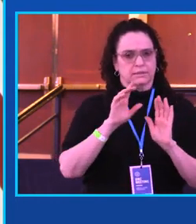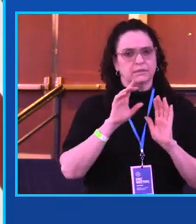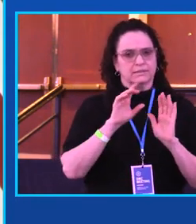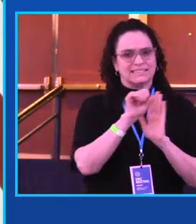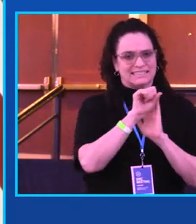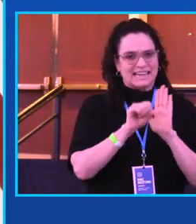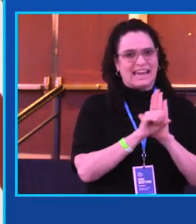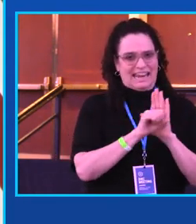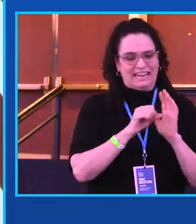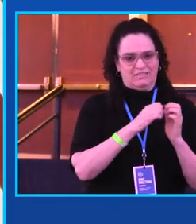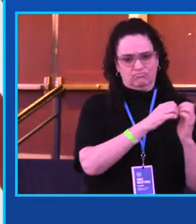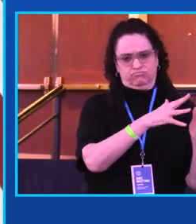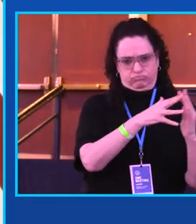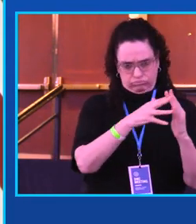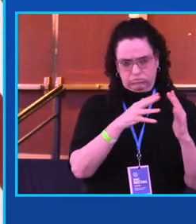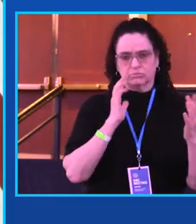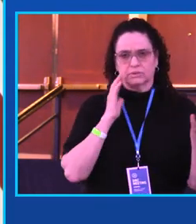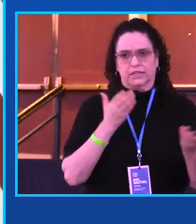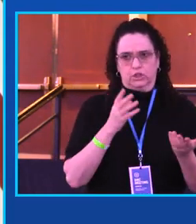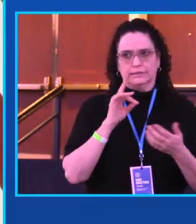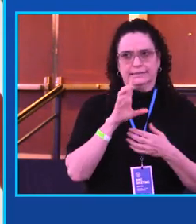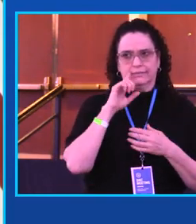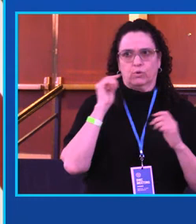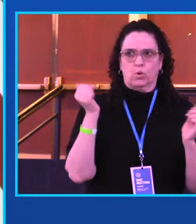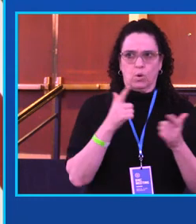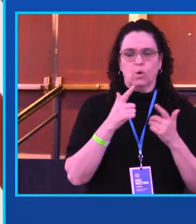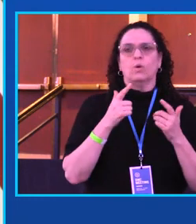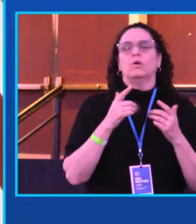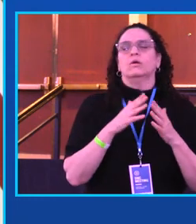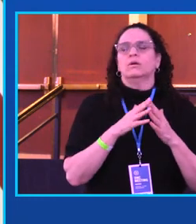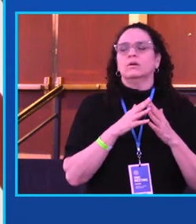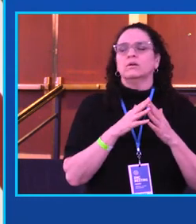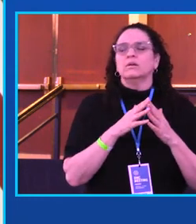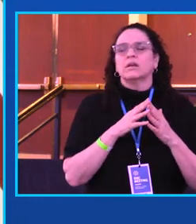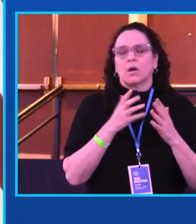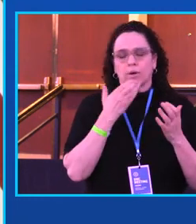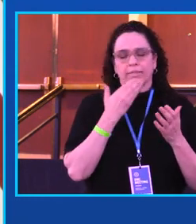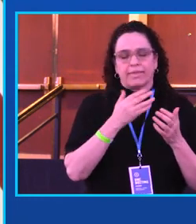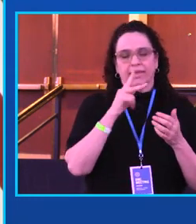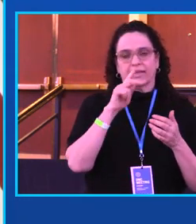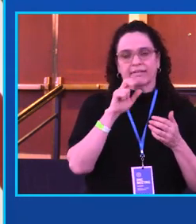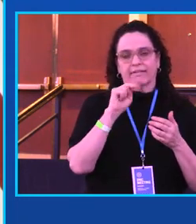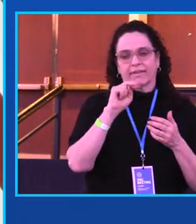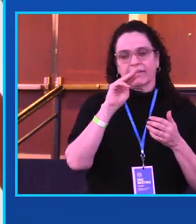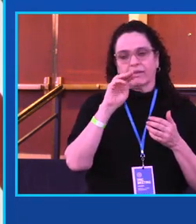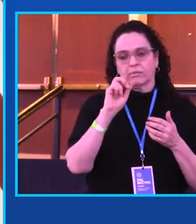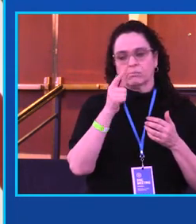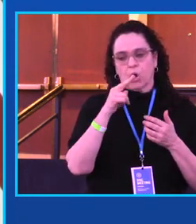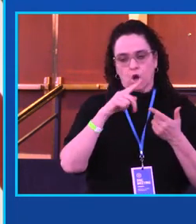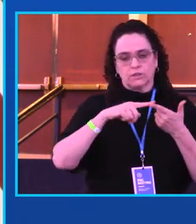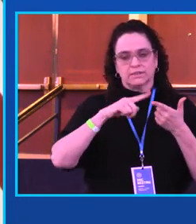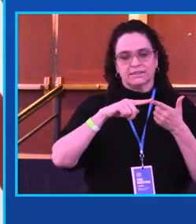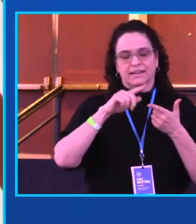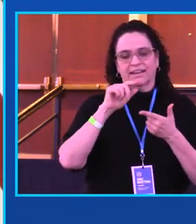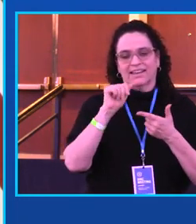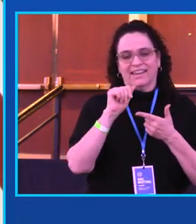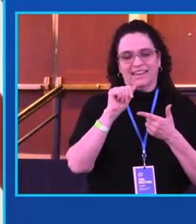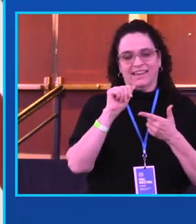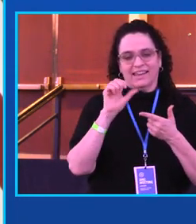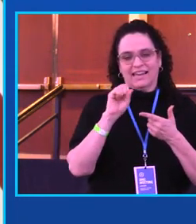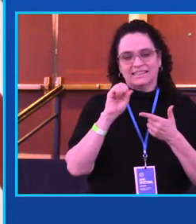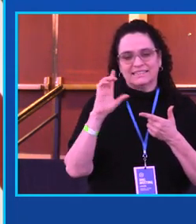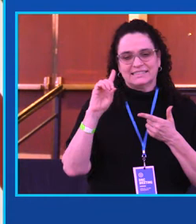state parties. And I want to publicly thank Ken Martin and ASDC for the vote that was taken